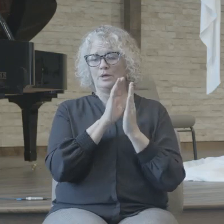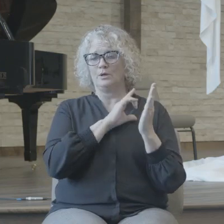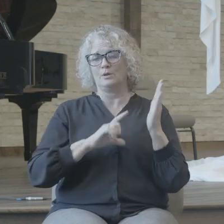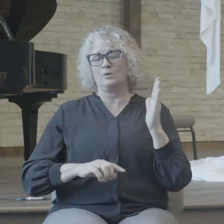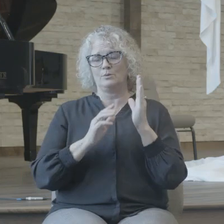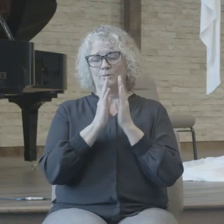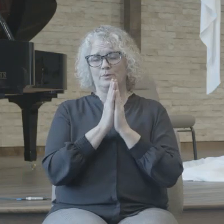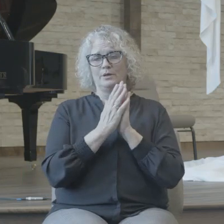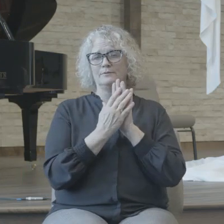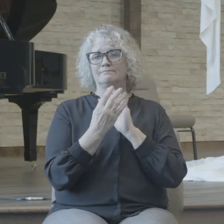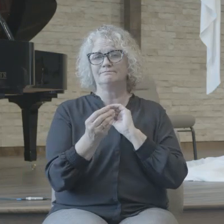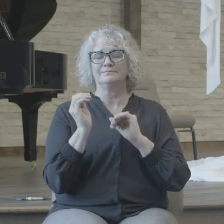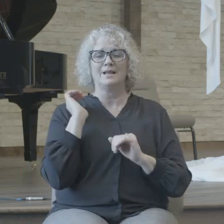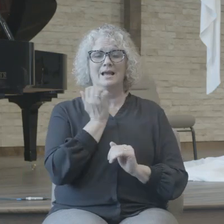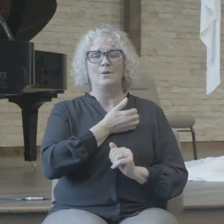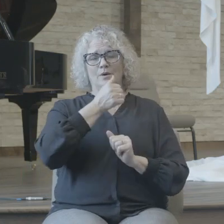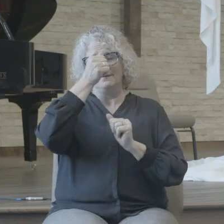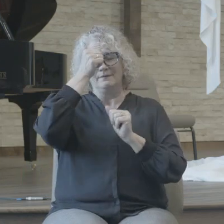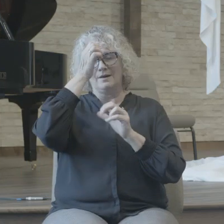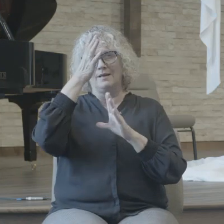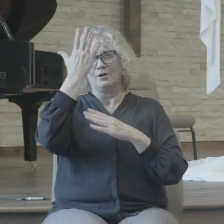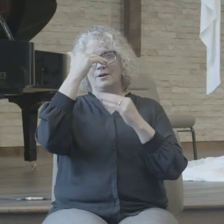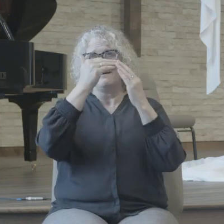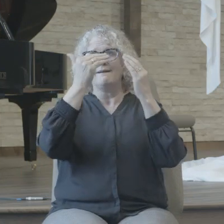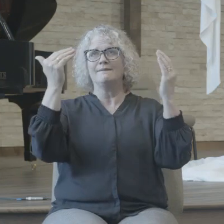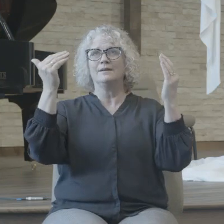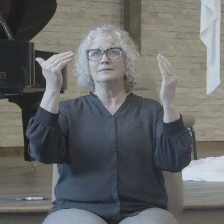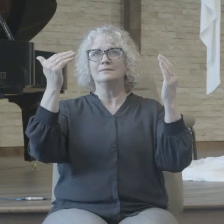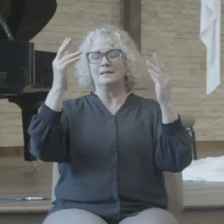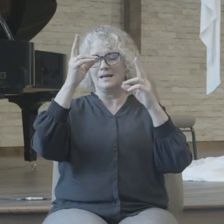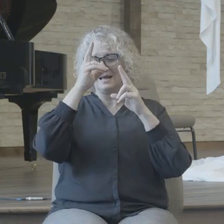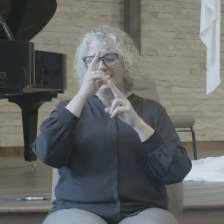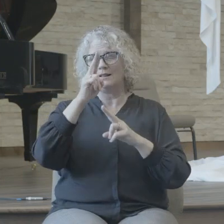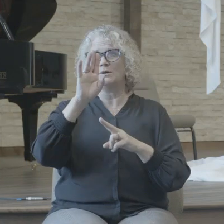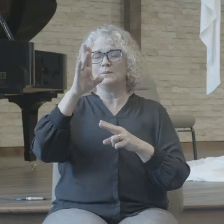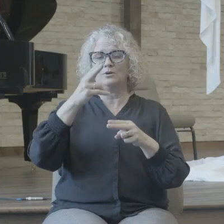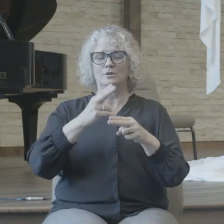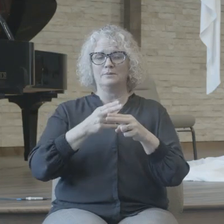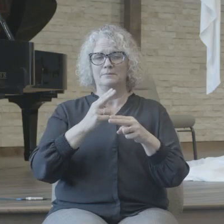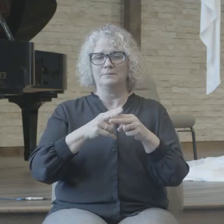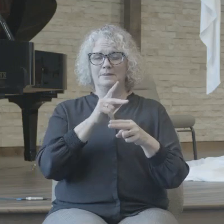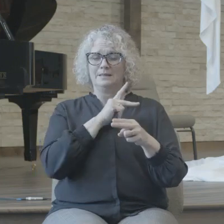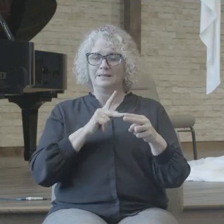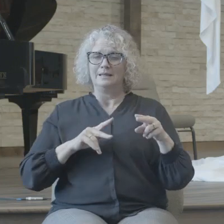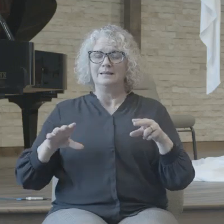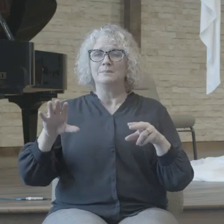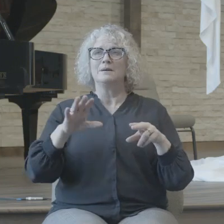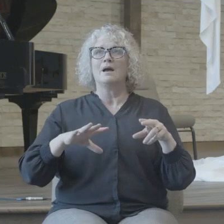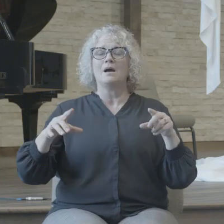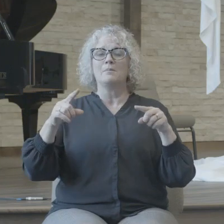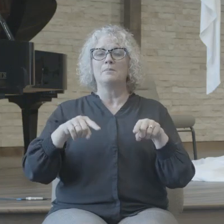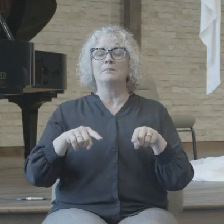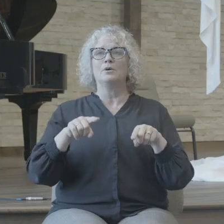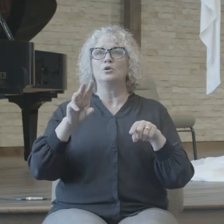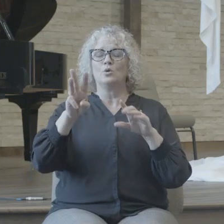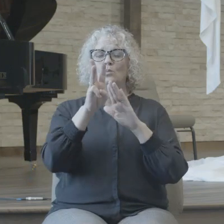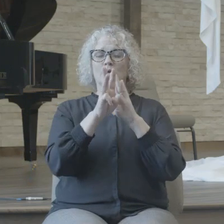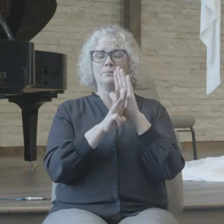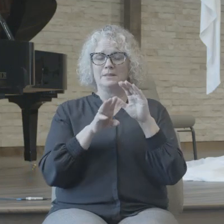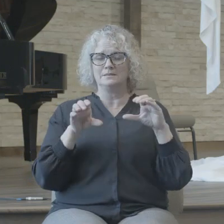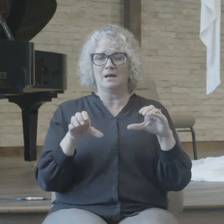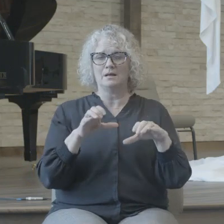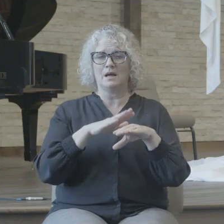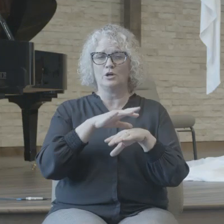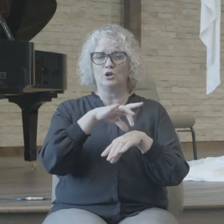Prayer. Our Father in heaven, hallowed be your name. Your kingdom come, your will